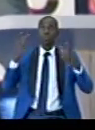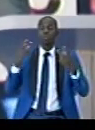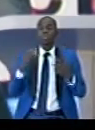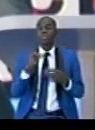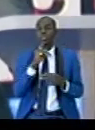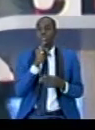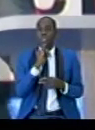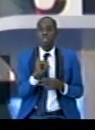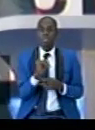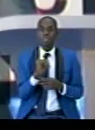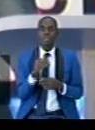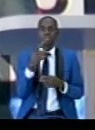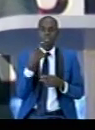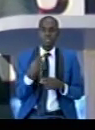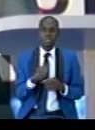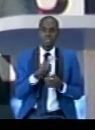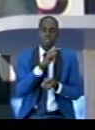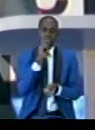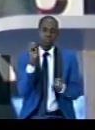partakers of his